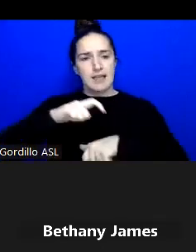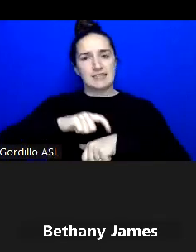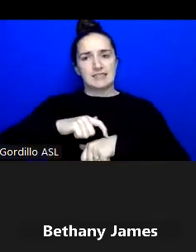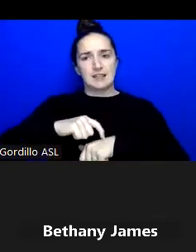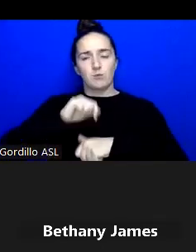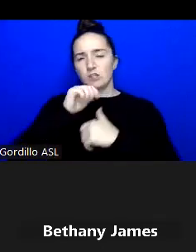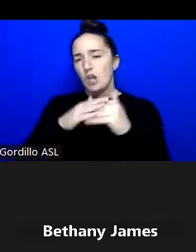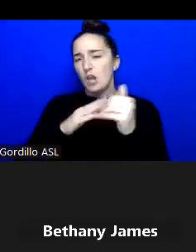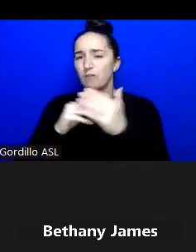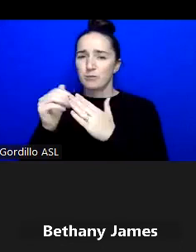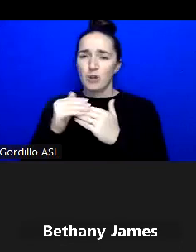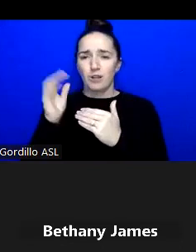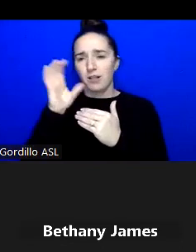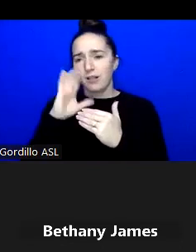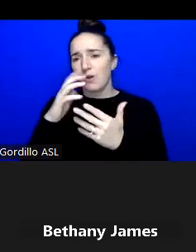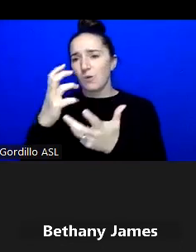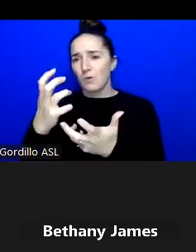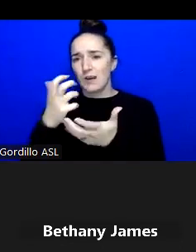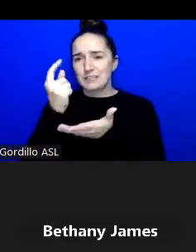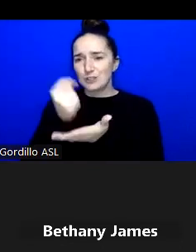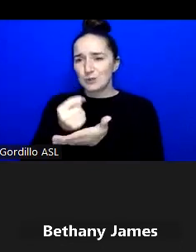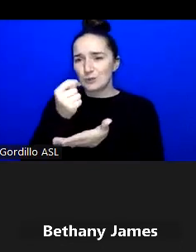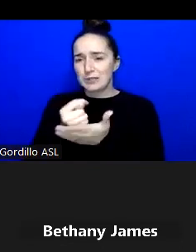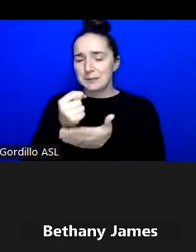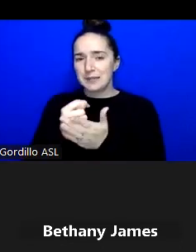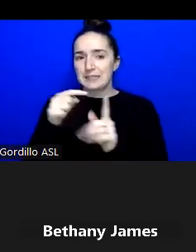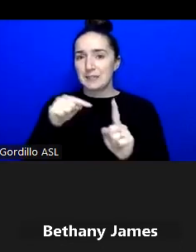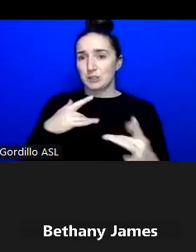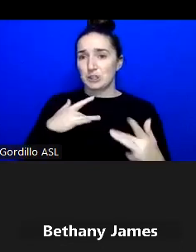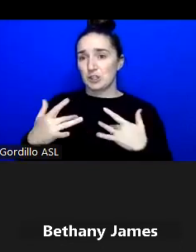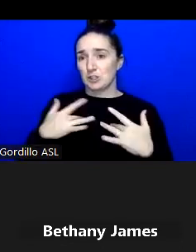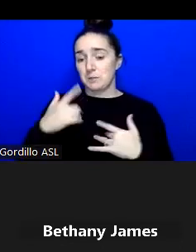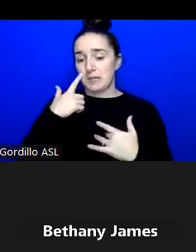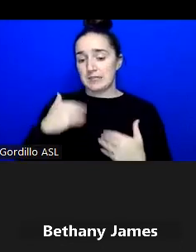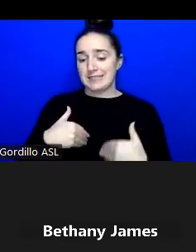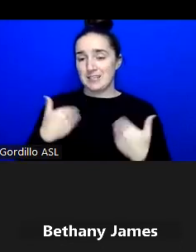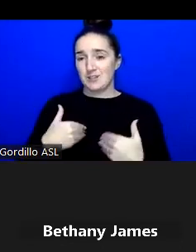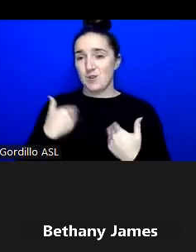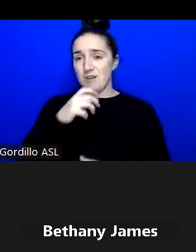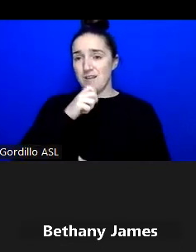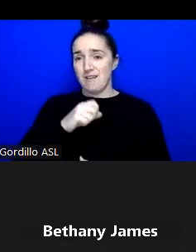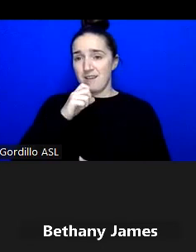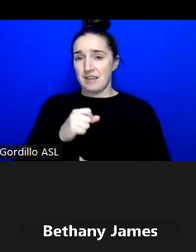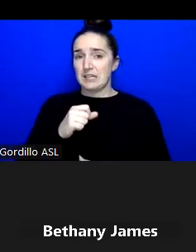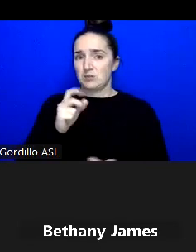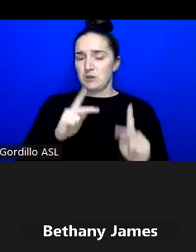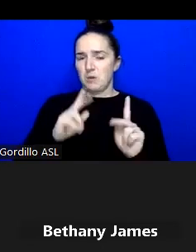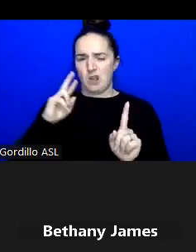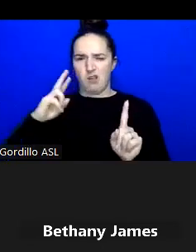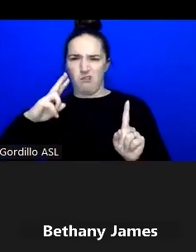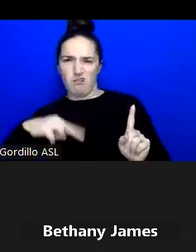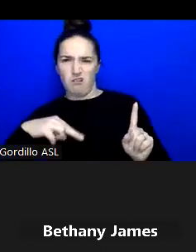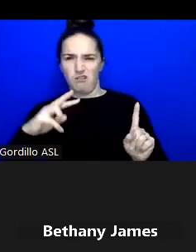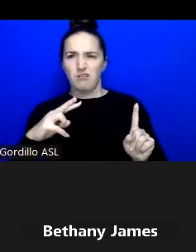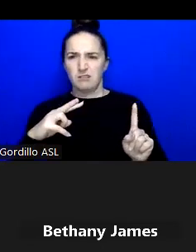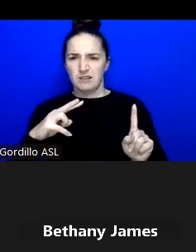kind of seeking treatment. He was concerned that at a younger age, people would be very judgmental. There's a lot of stigma that may